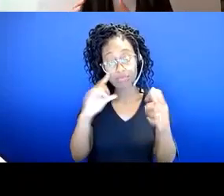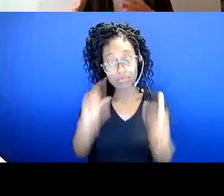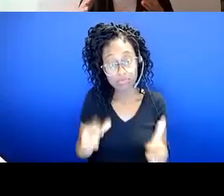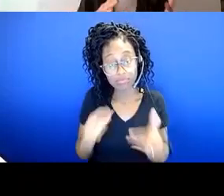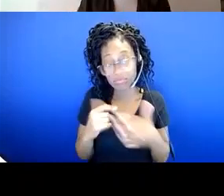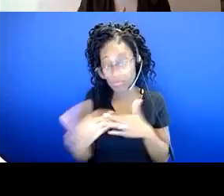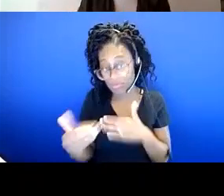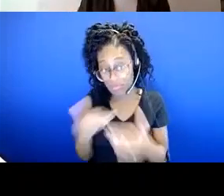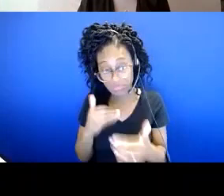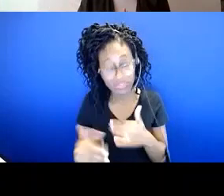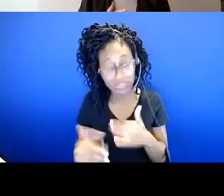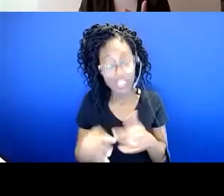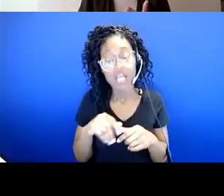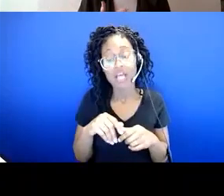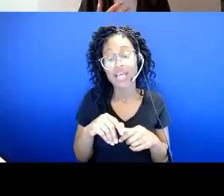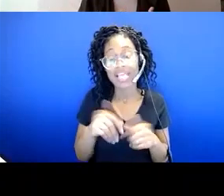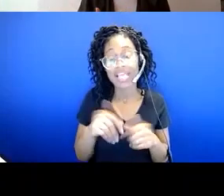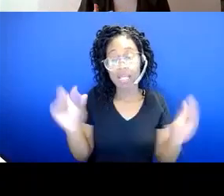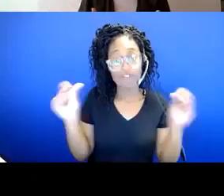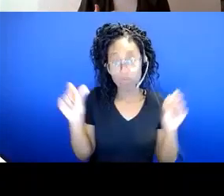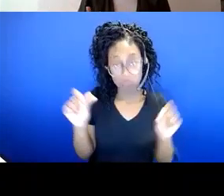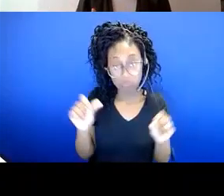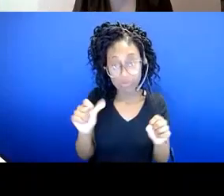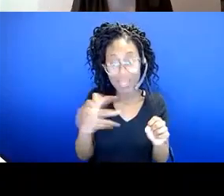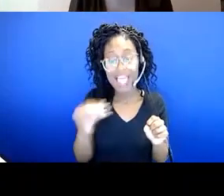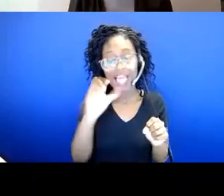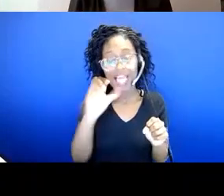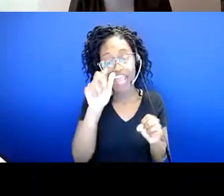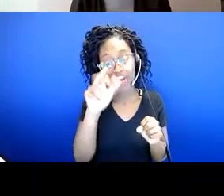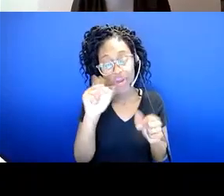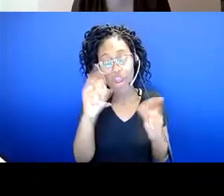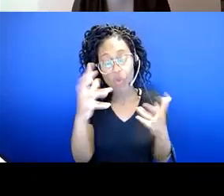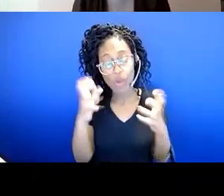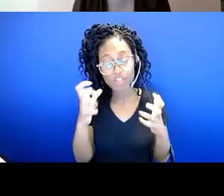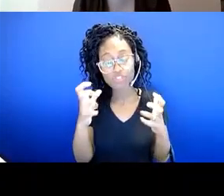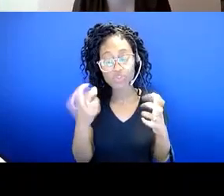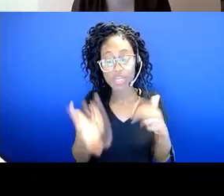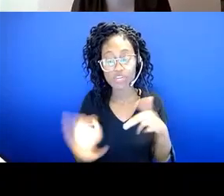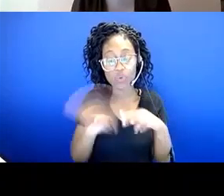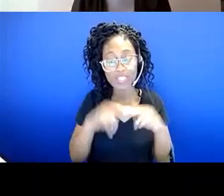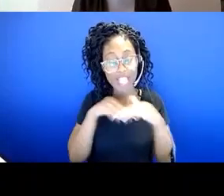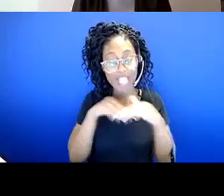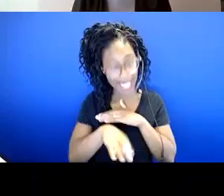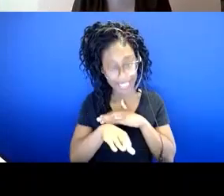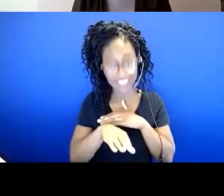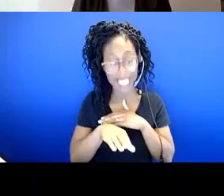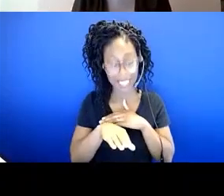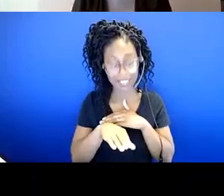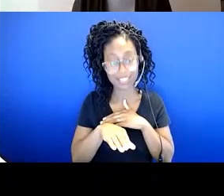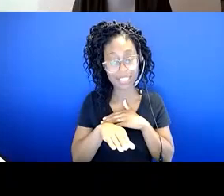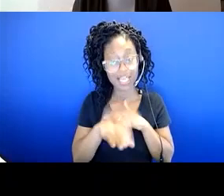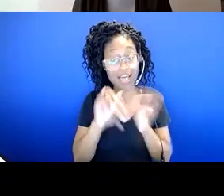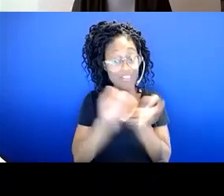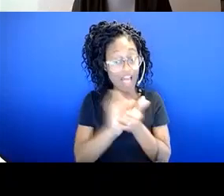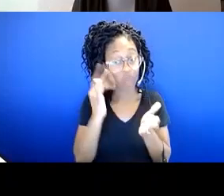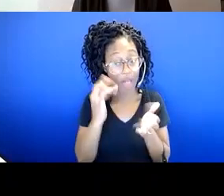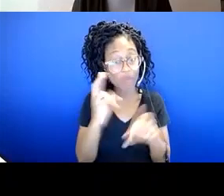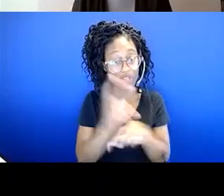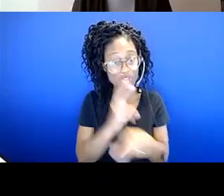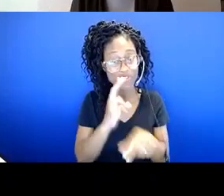underwriting in order to maximize access in a way, which is why we want to use this at